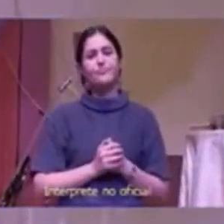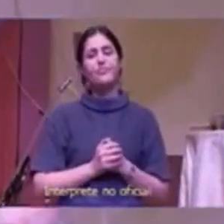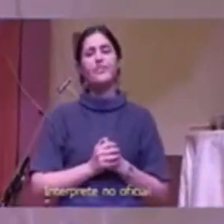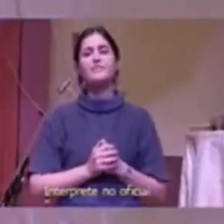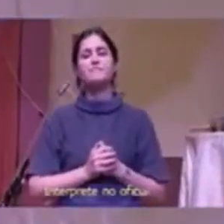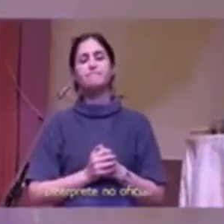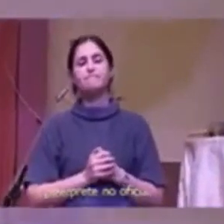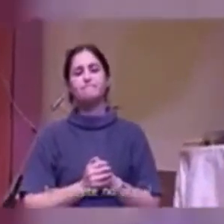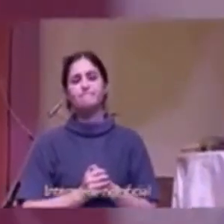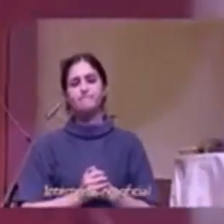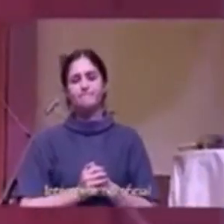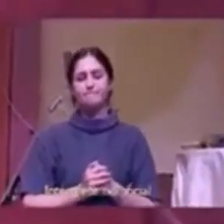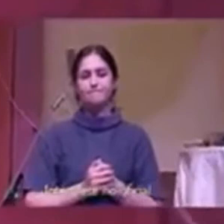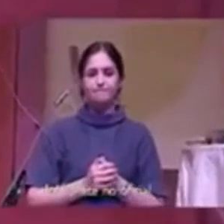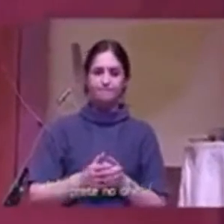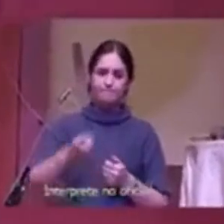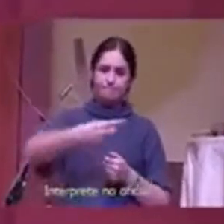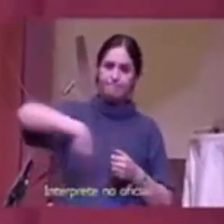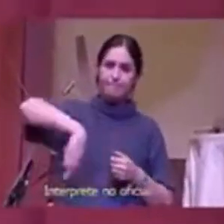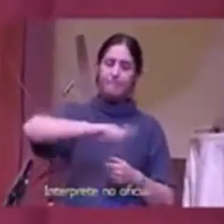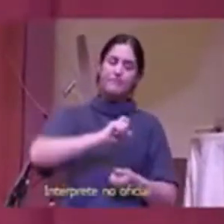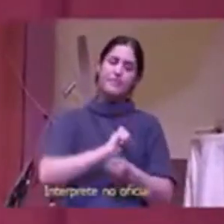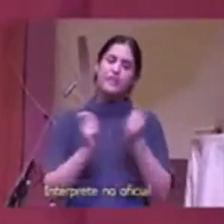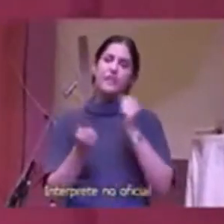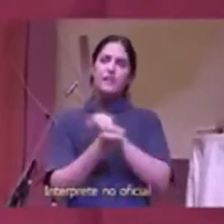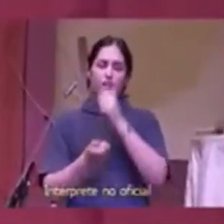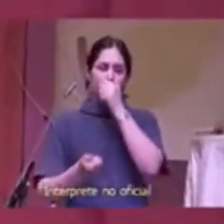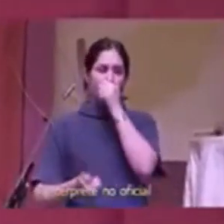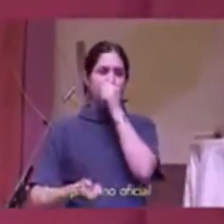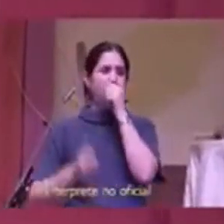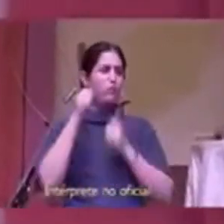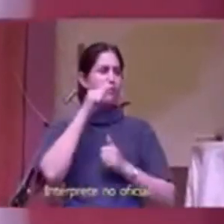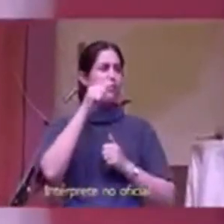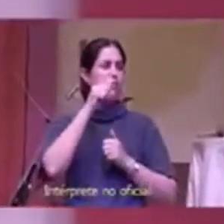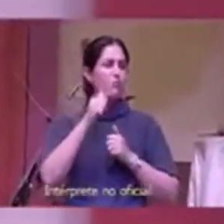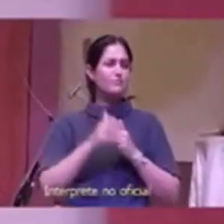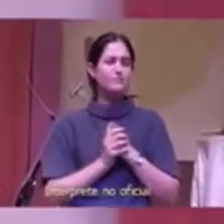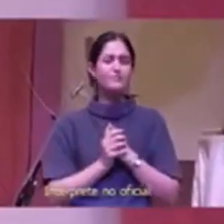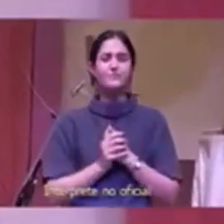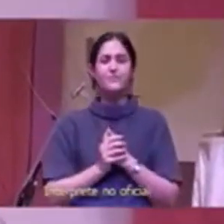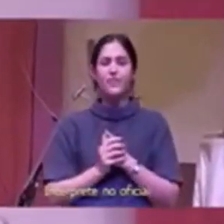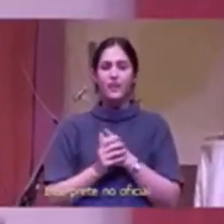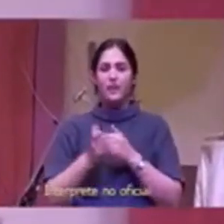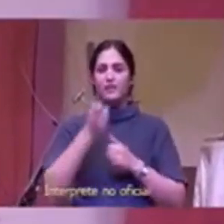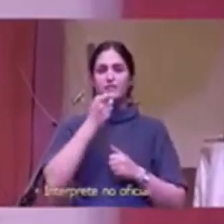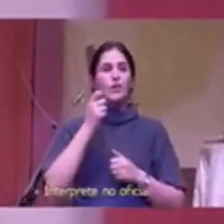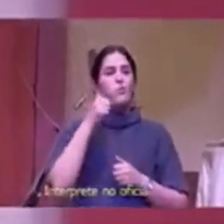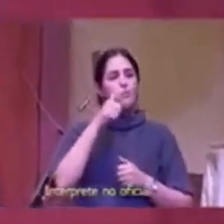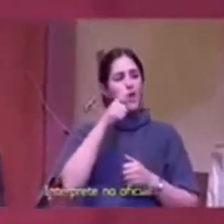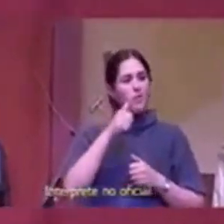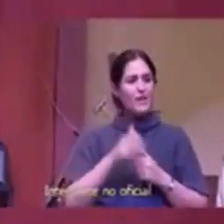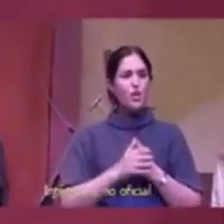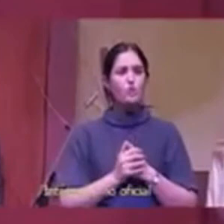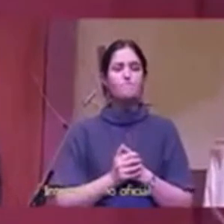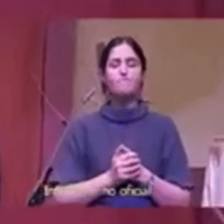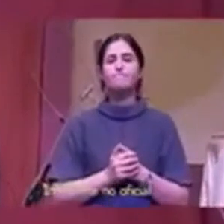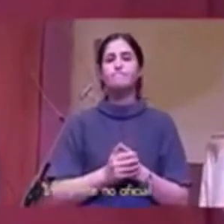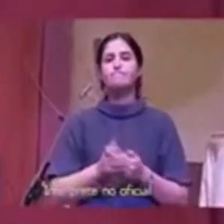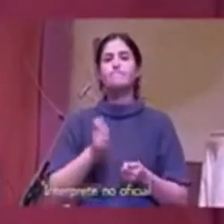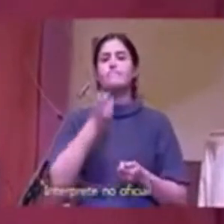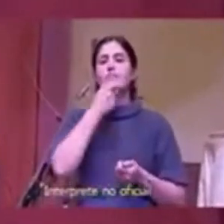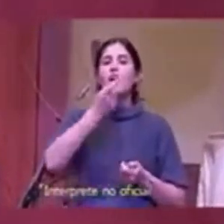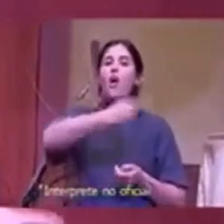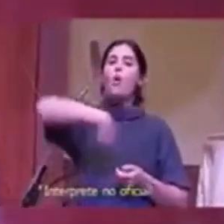una influencia acá. You change what the elites are discussing in class. Si cambias lo que están hablando acá en el